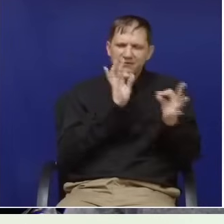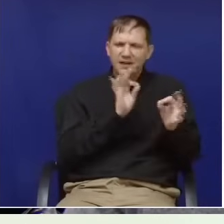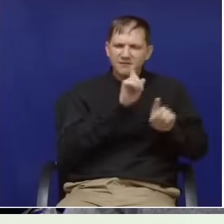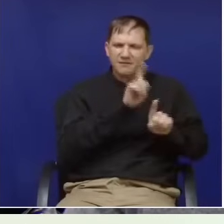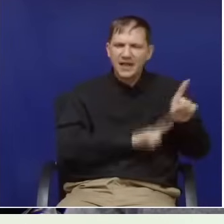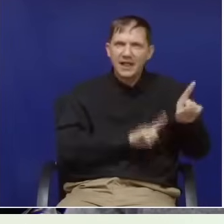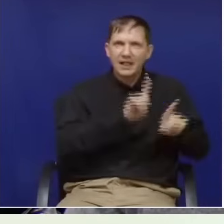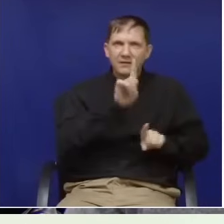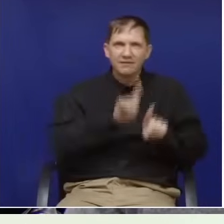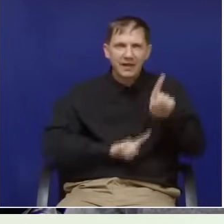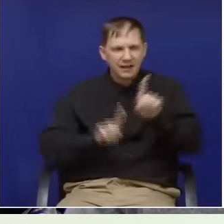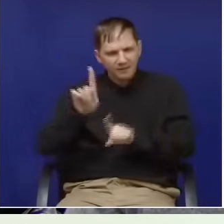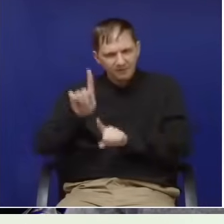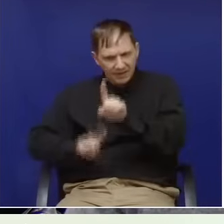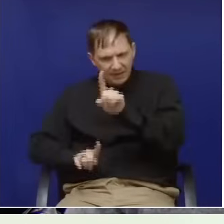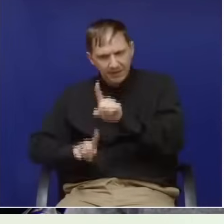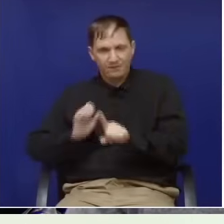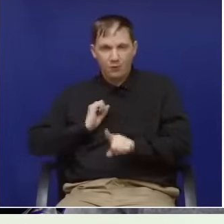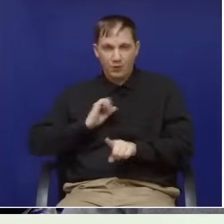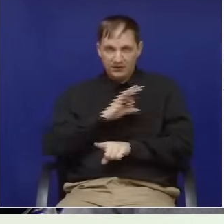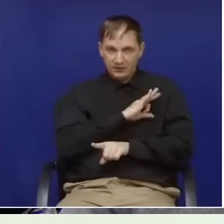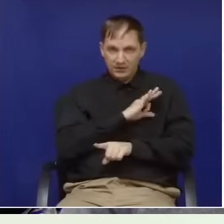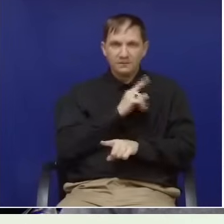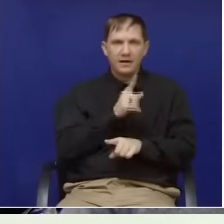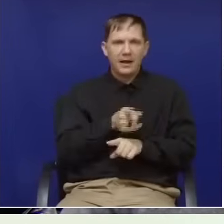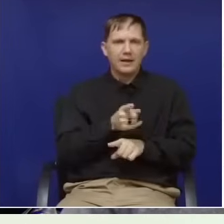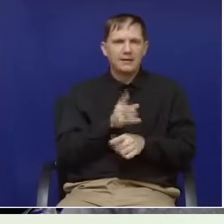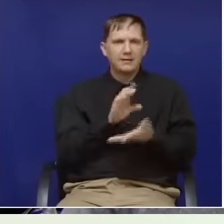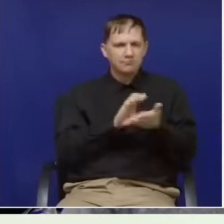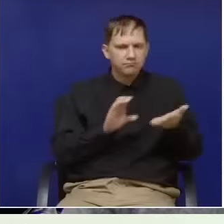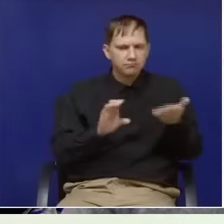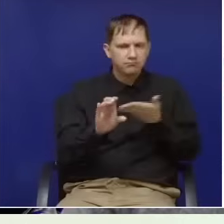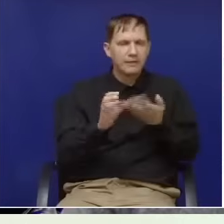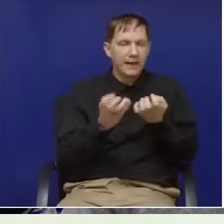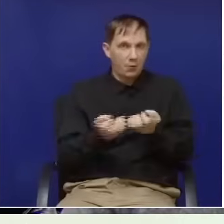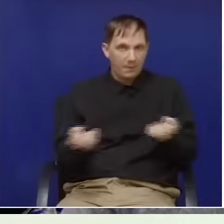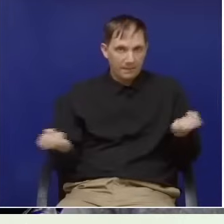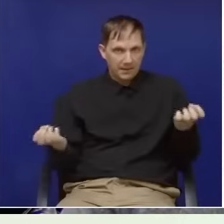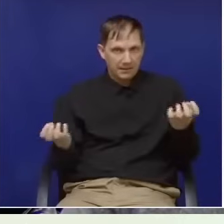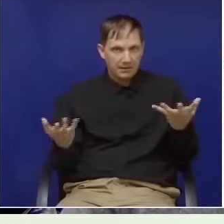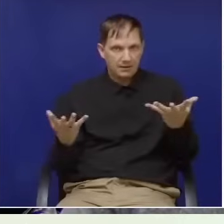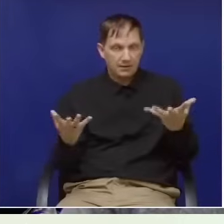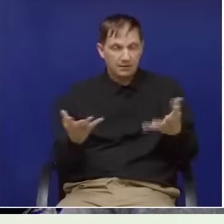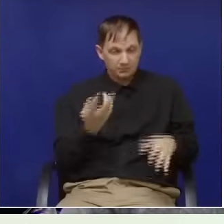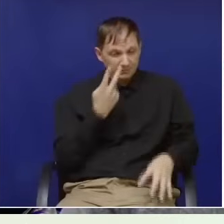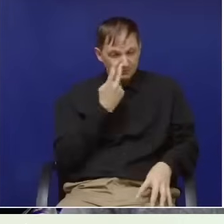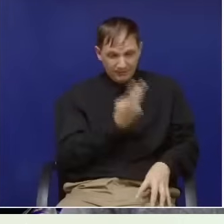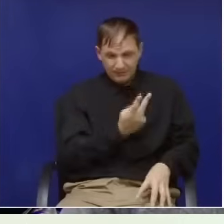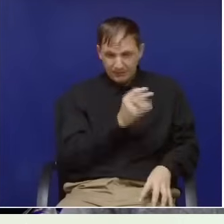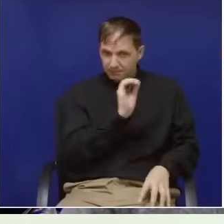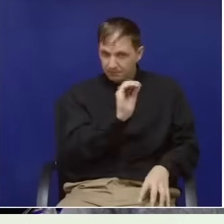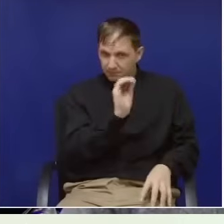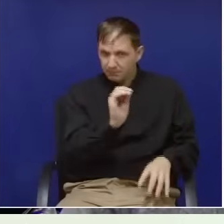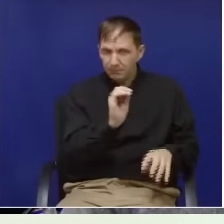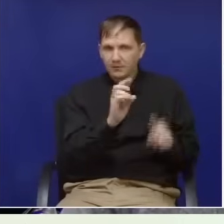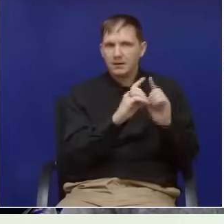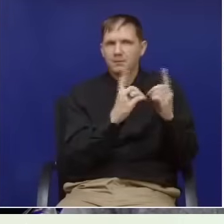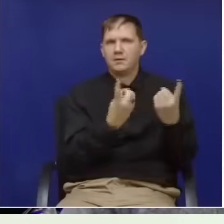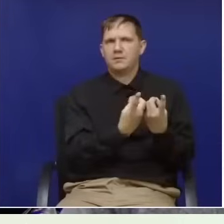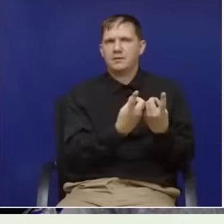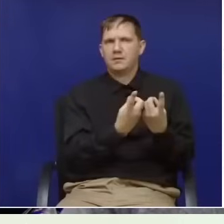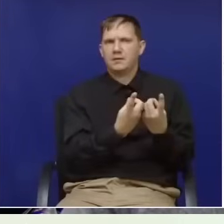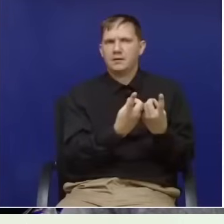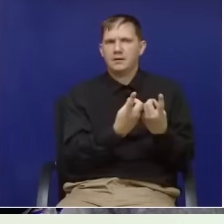asset maintenance, and personnel allocation have resulted in the apparent difficulty of department being able to readily account